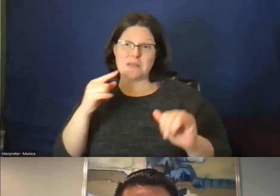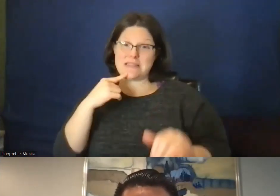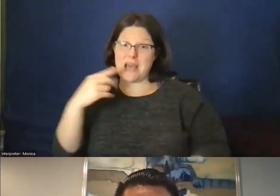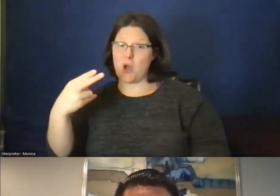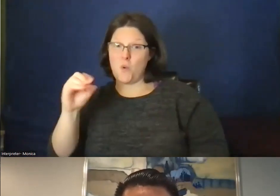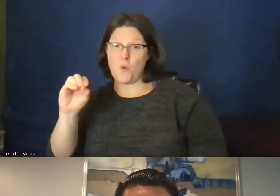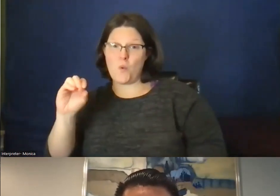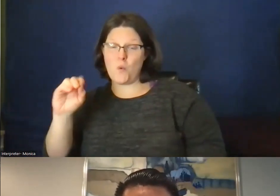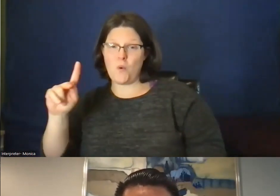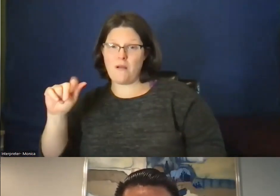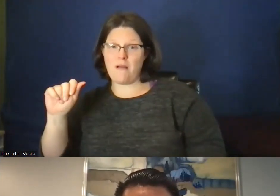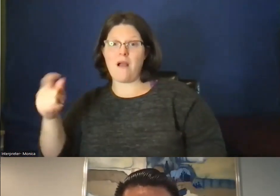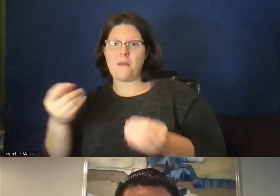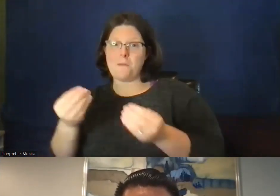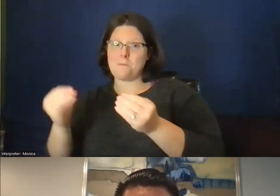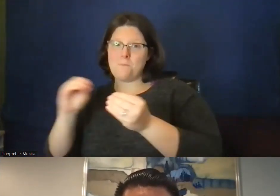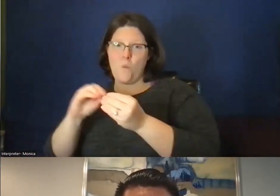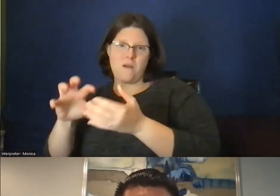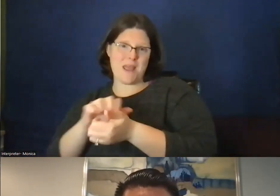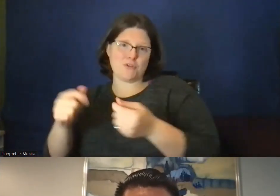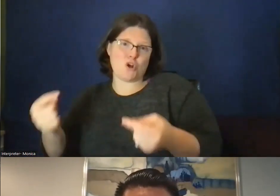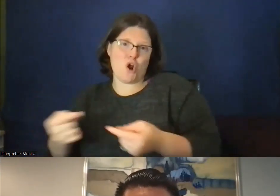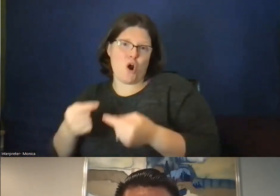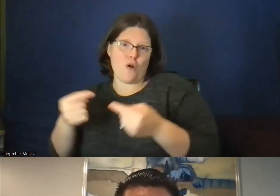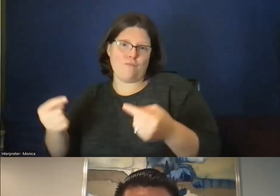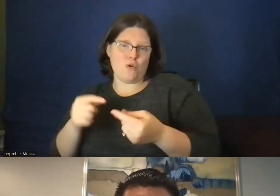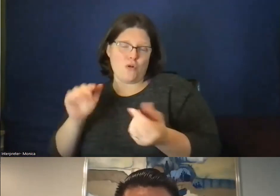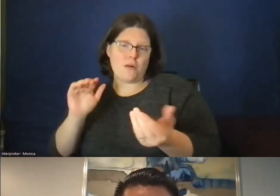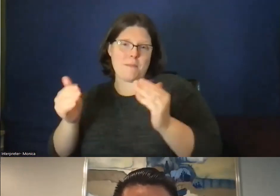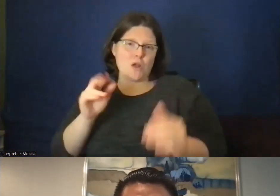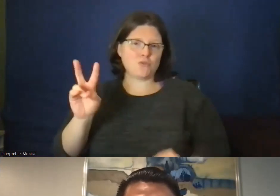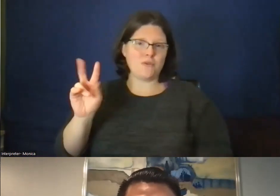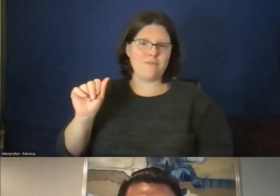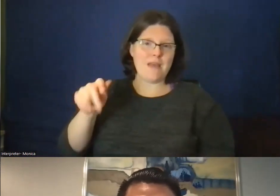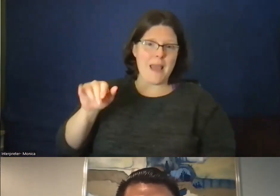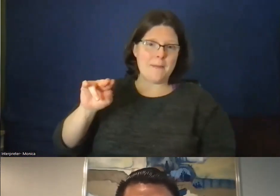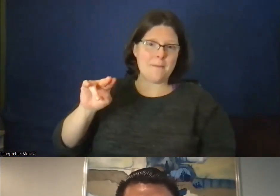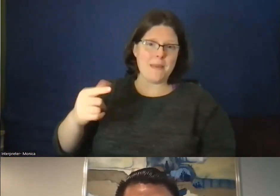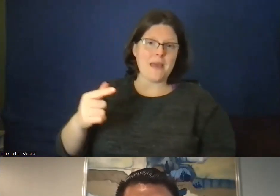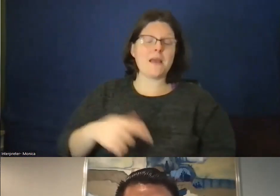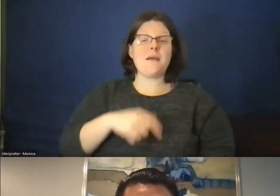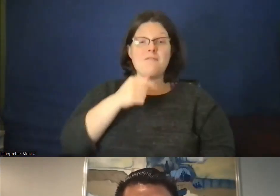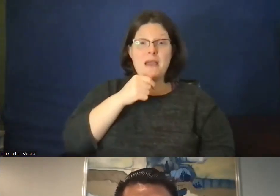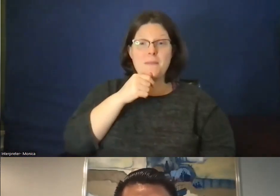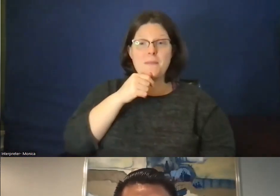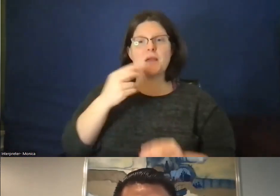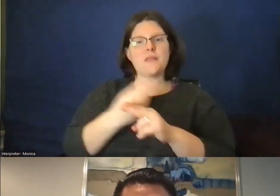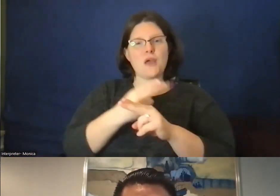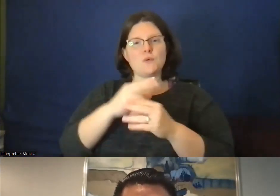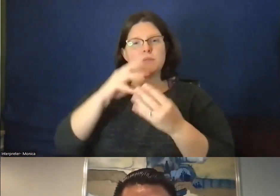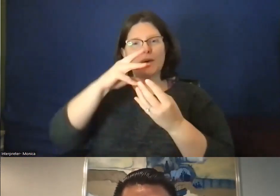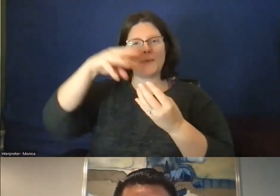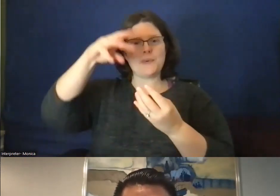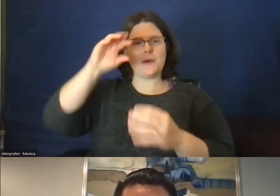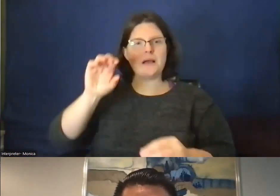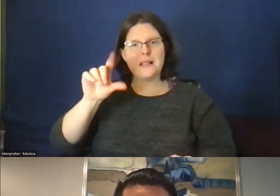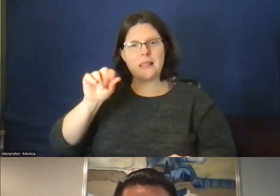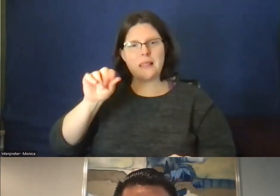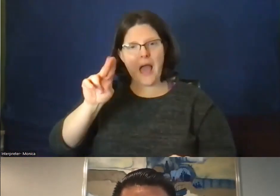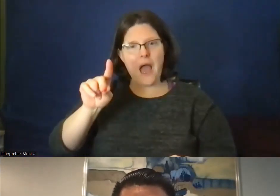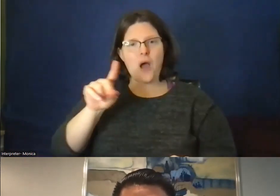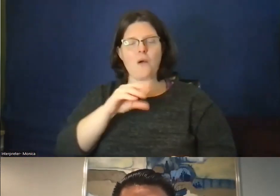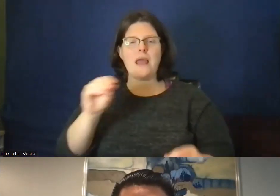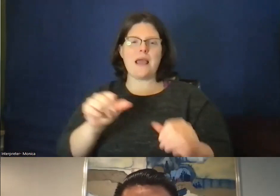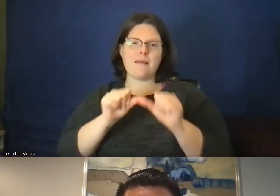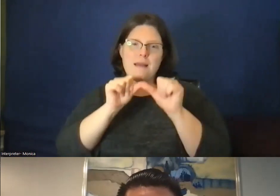more powerful than the vaping, but vaping people use cloud and continuous vaping.